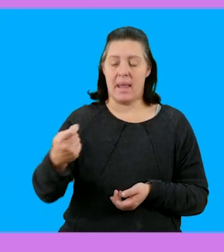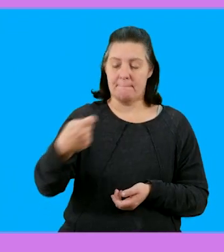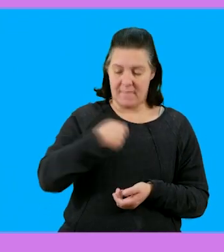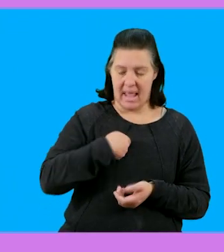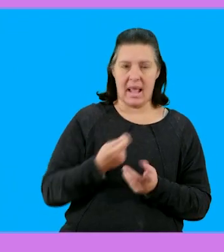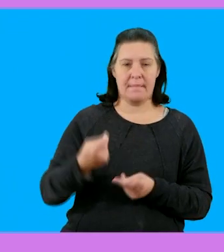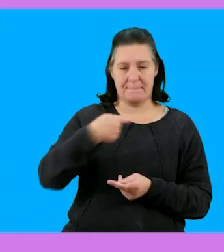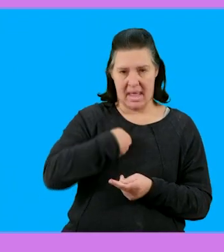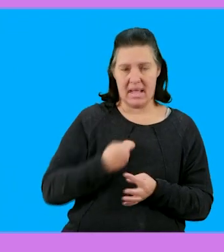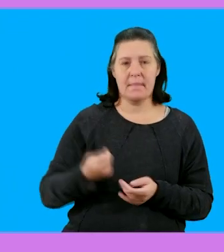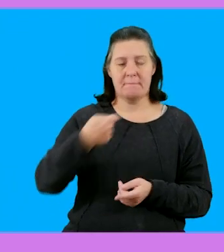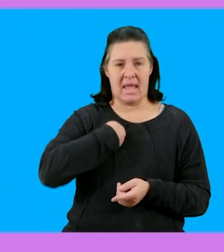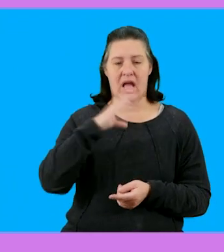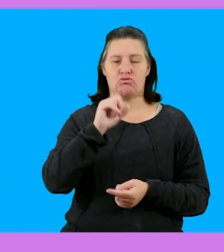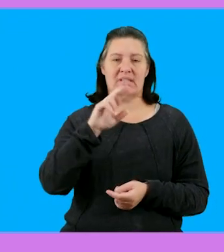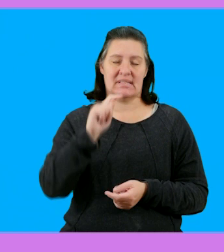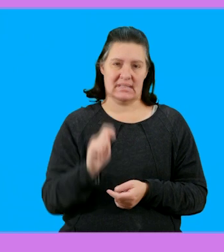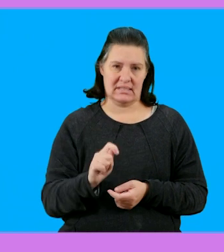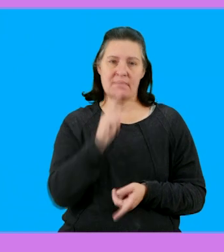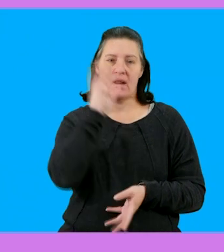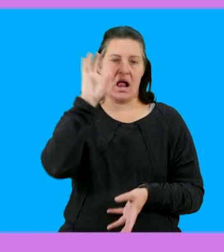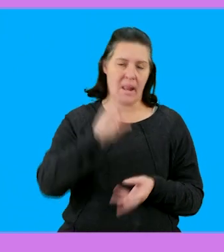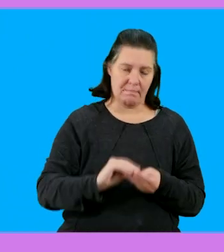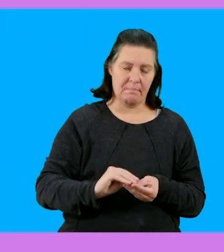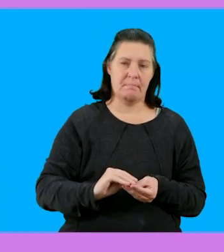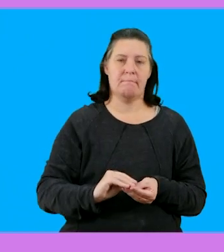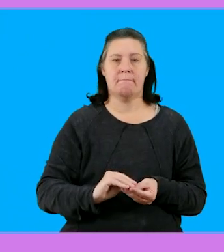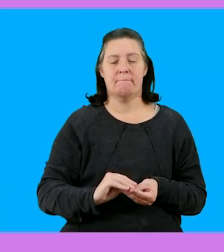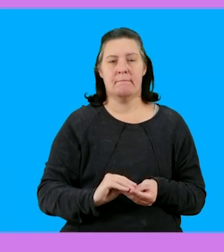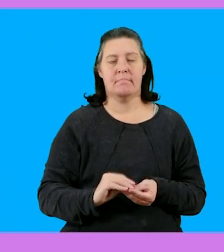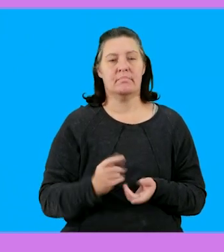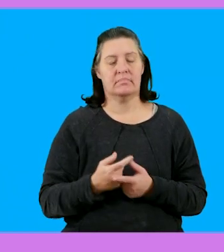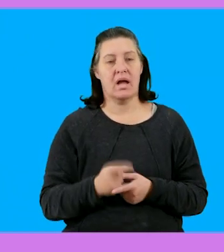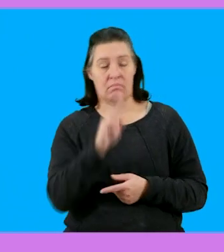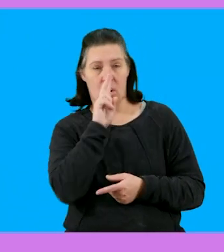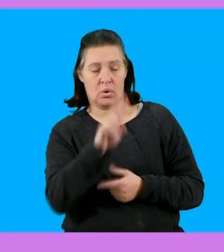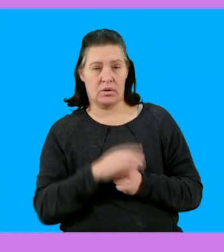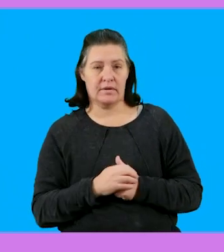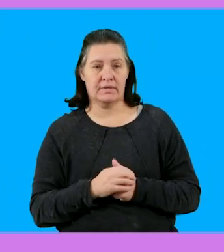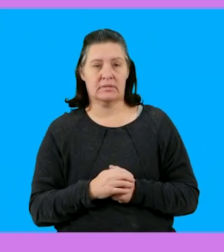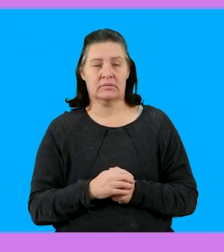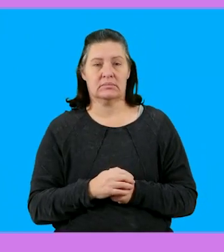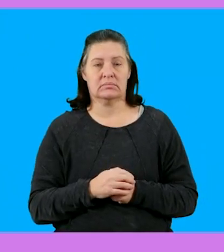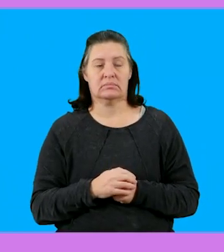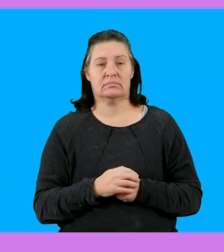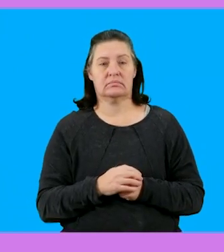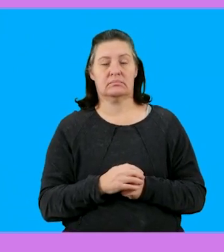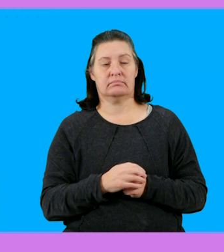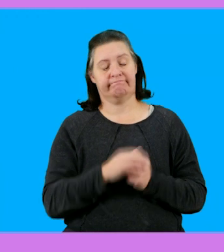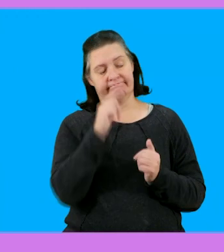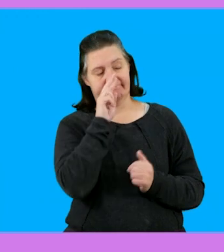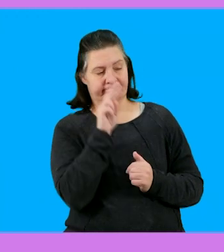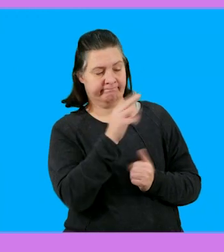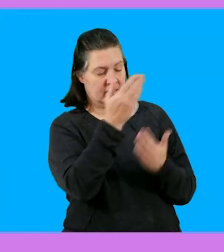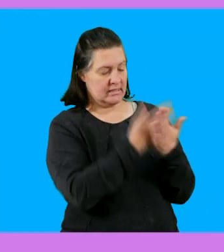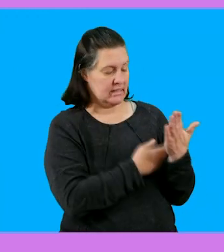this time it's all the credit transactions, and calculate the total credit transaction. Now, if I look at what is presented to me